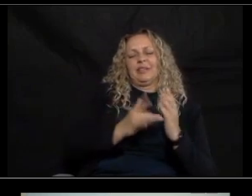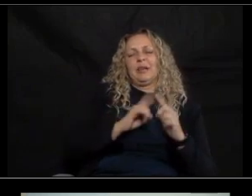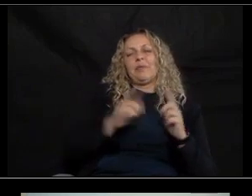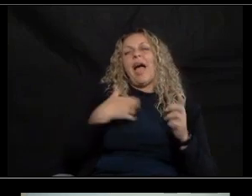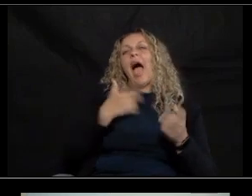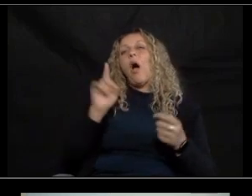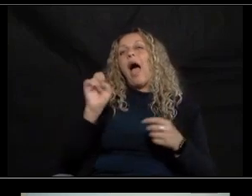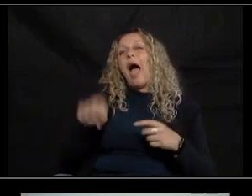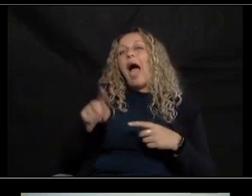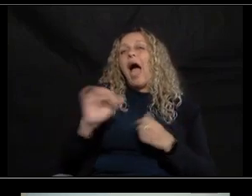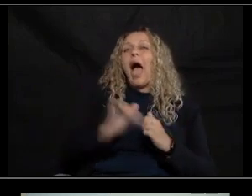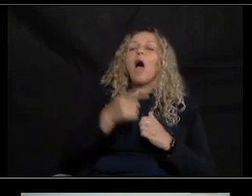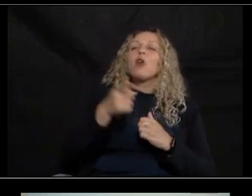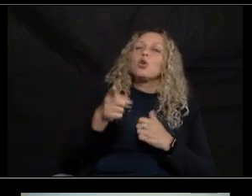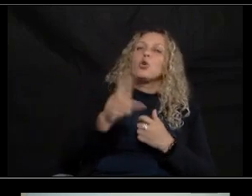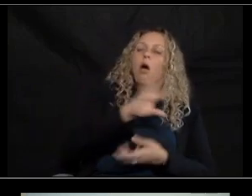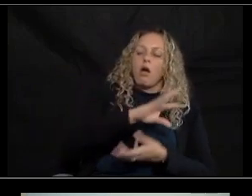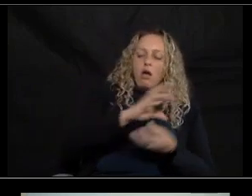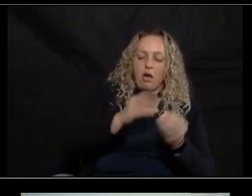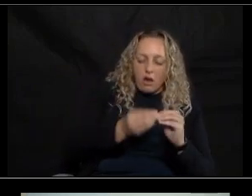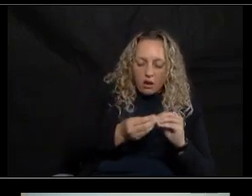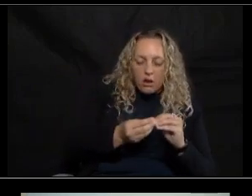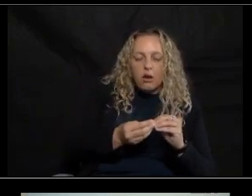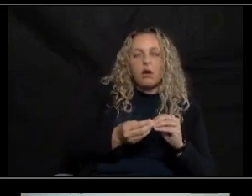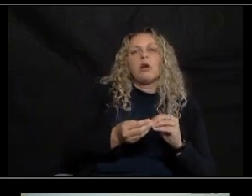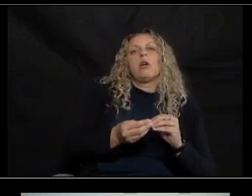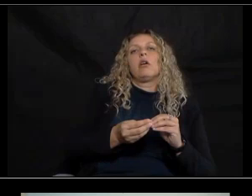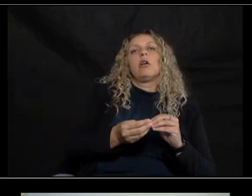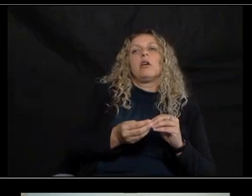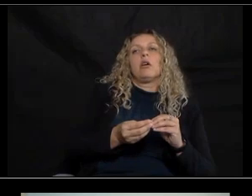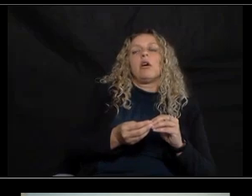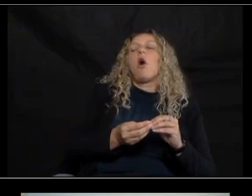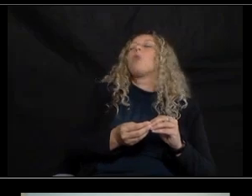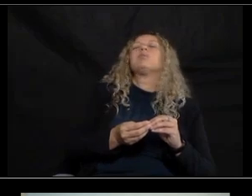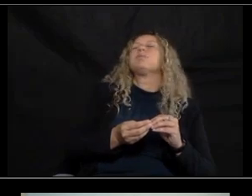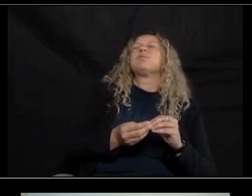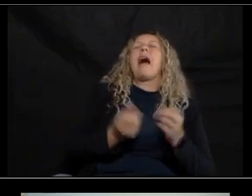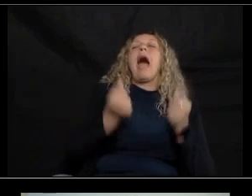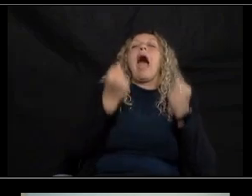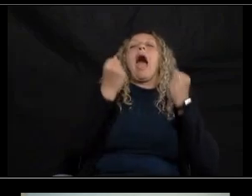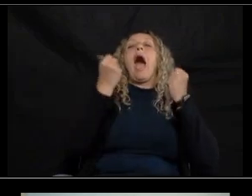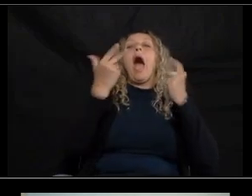you measure where to put trees, or how many? Yes.